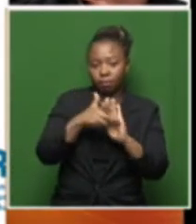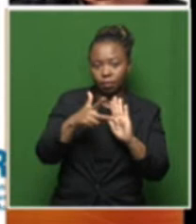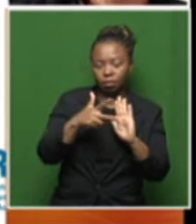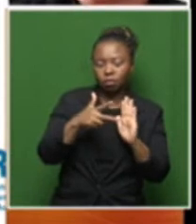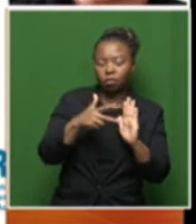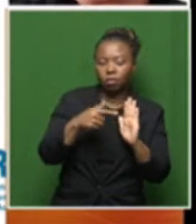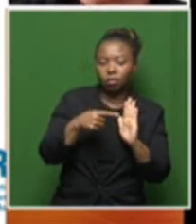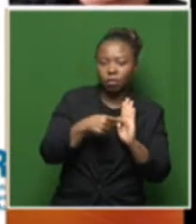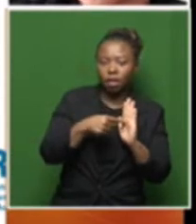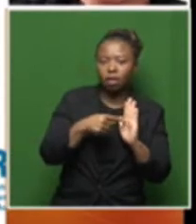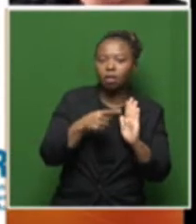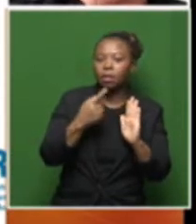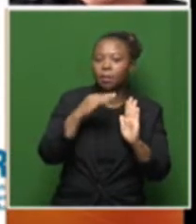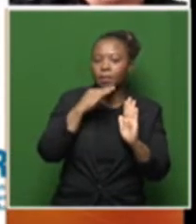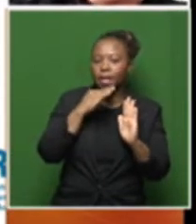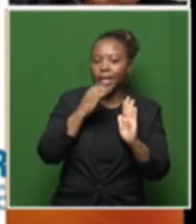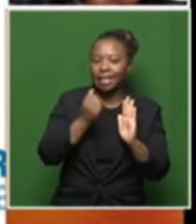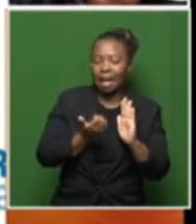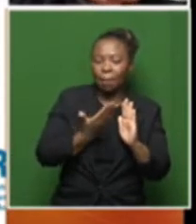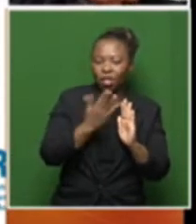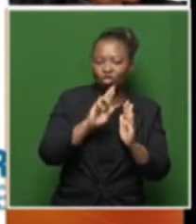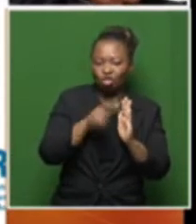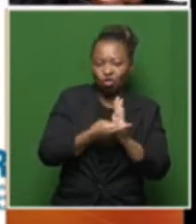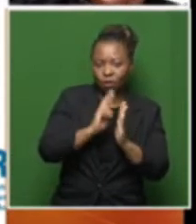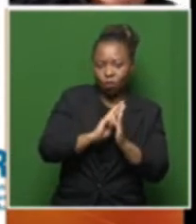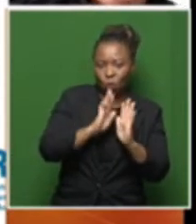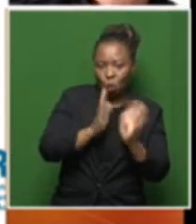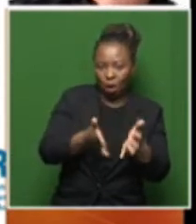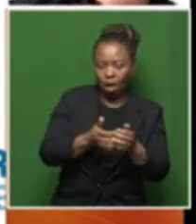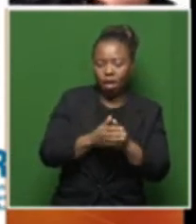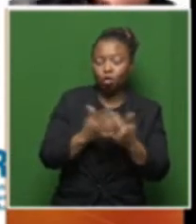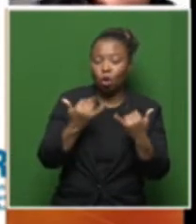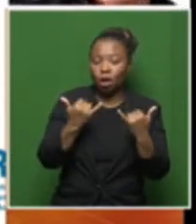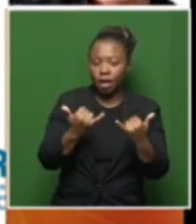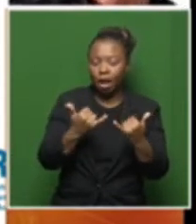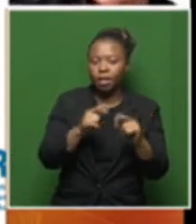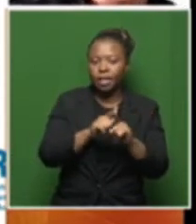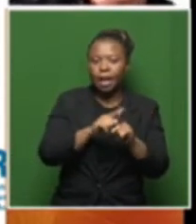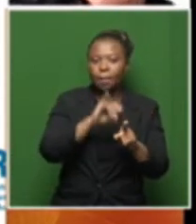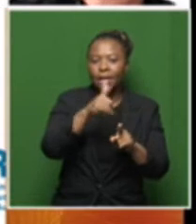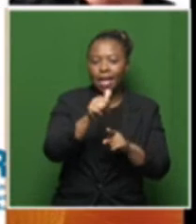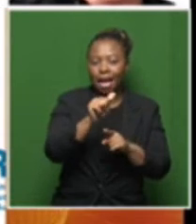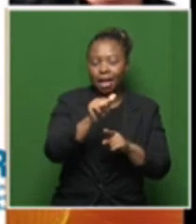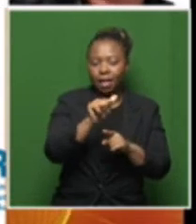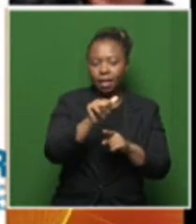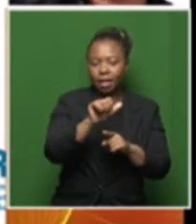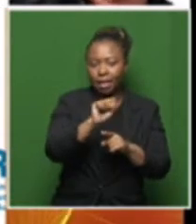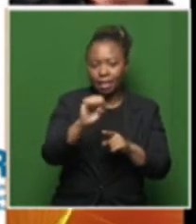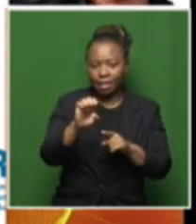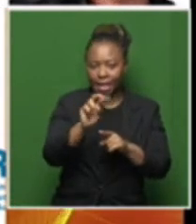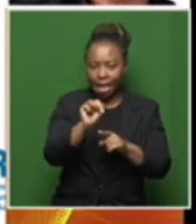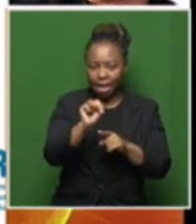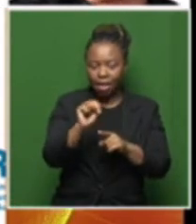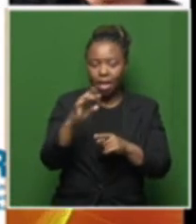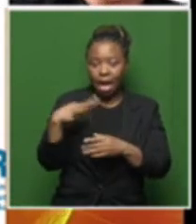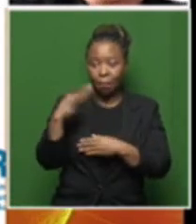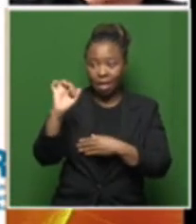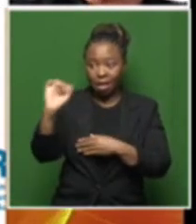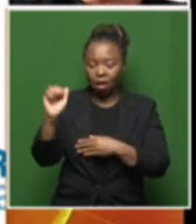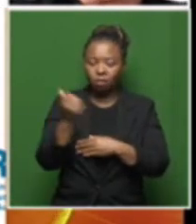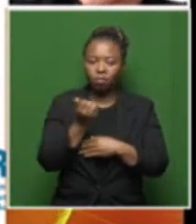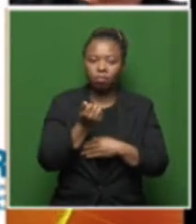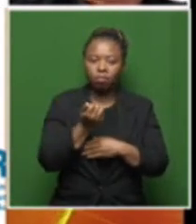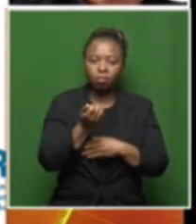what we call a rolling review submission. So as you note, with Janssen, they submitted their application on the 4th of